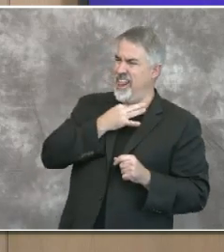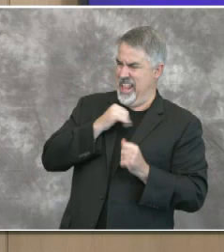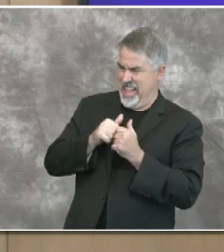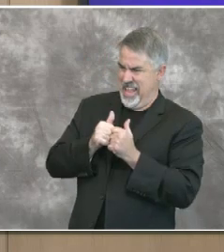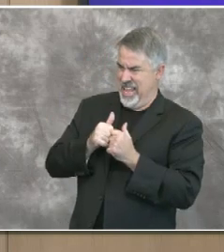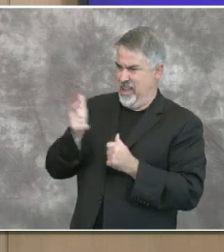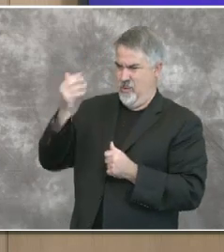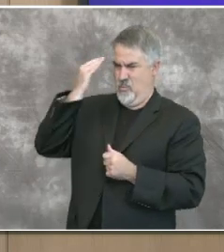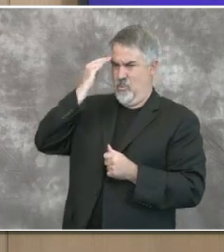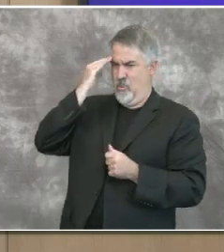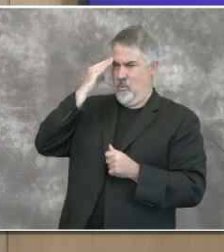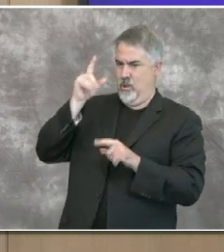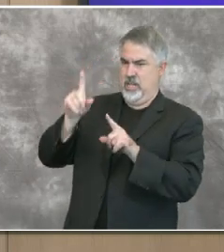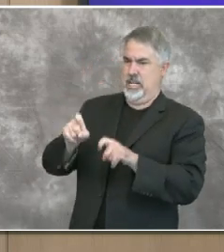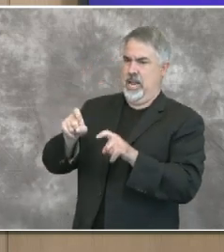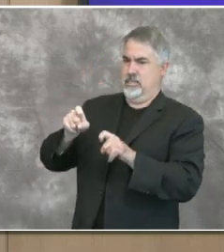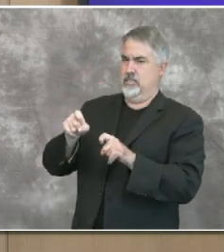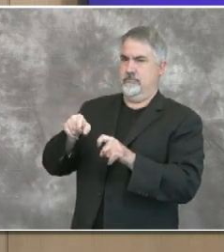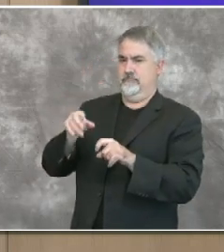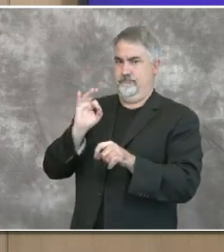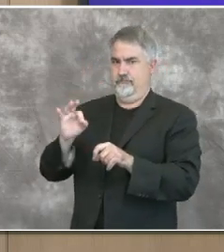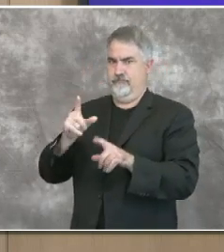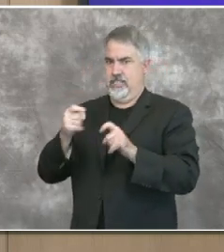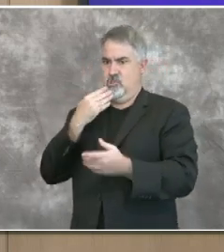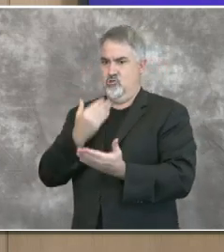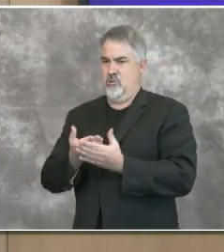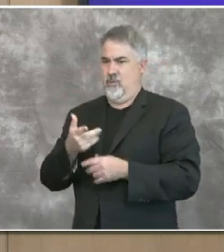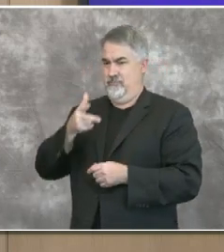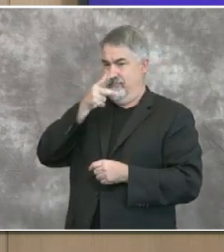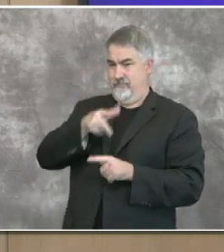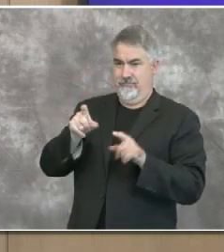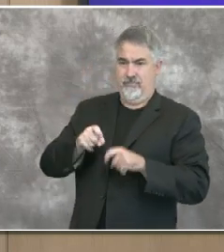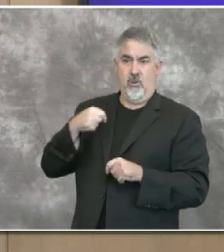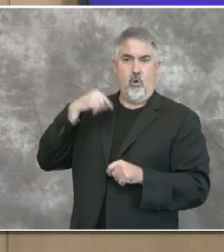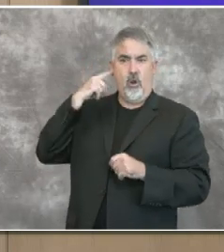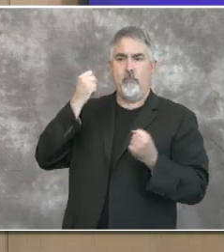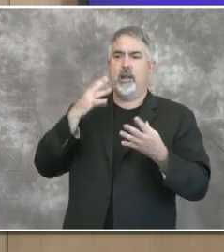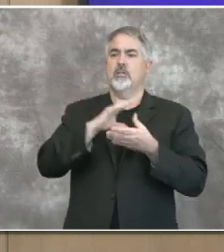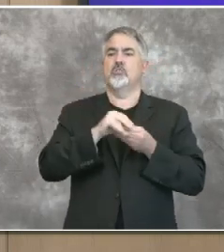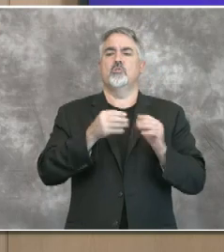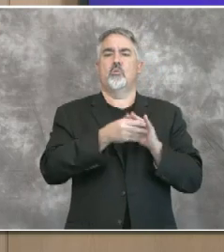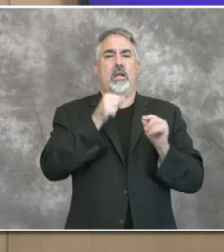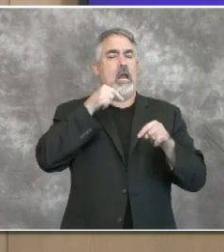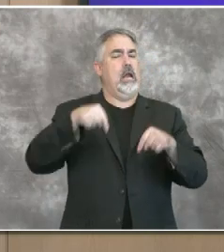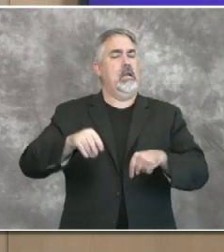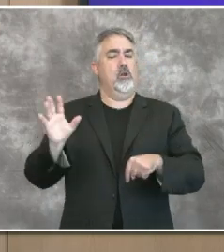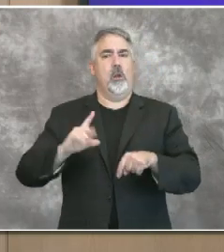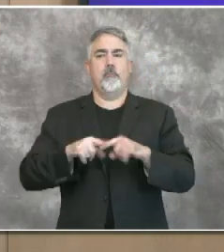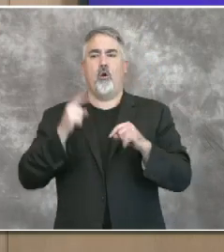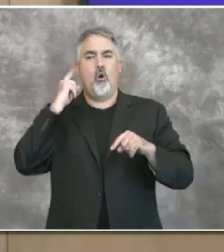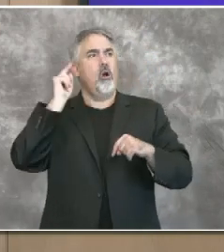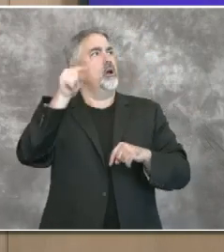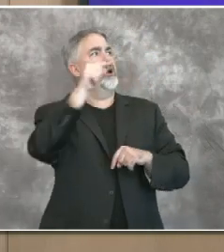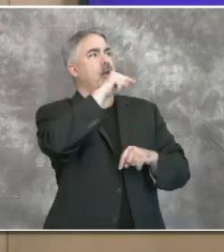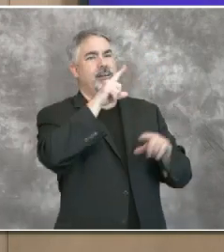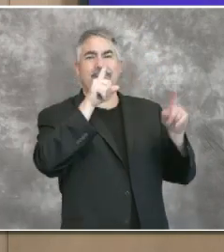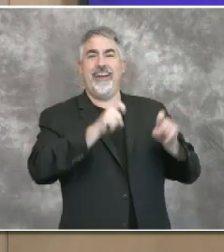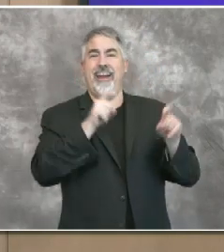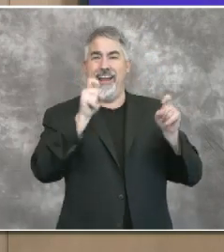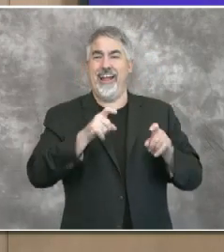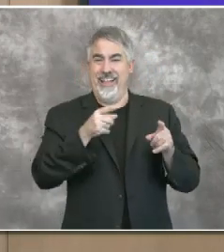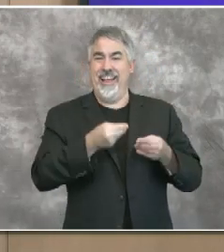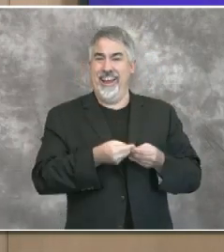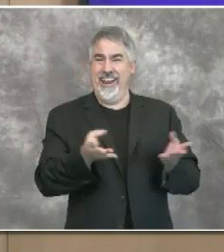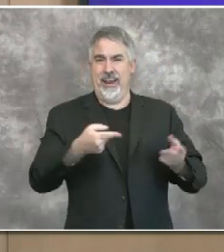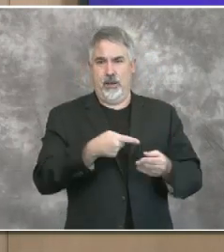and distributed here in our county? For example, we've heard stories, not necessarily here in San Diego County, but other locations where wealthy individuals